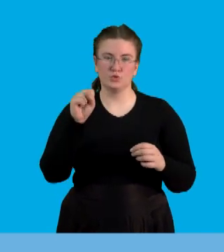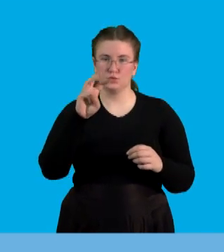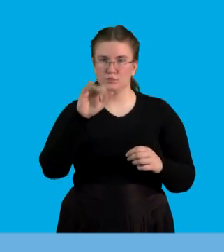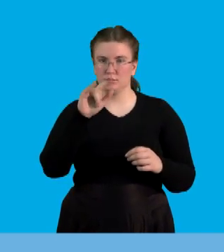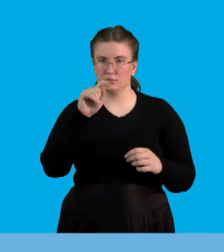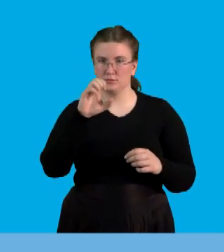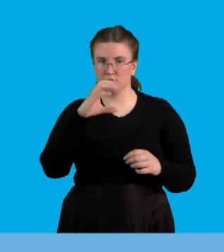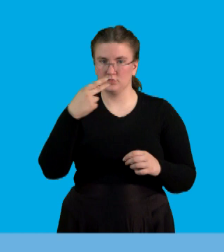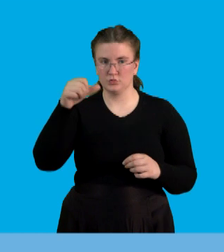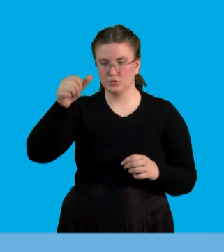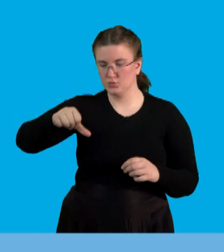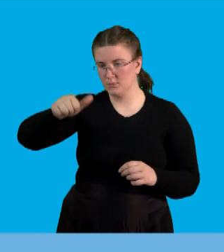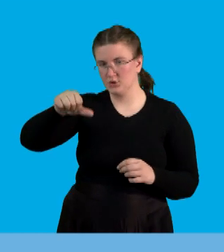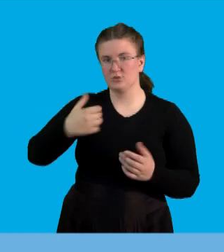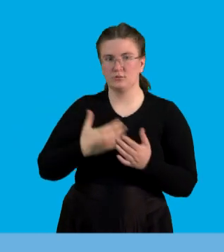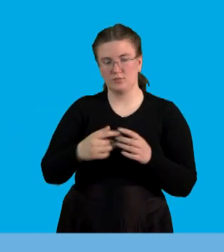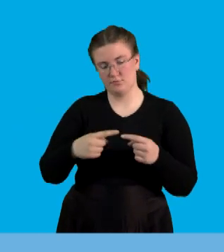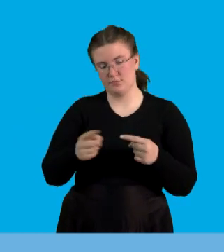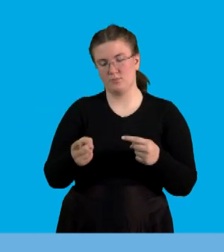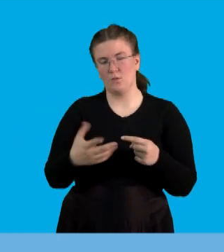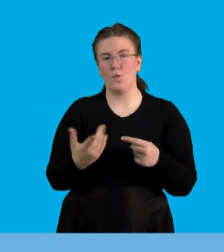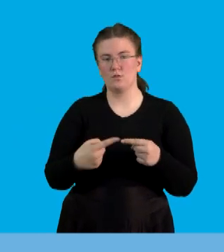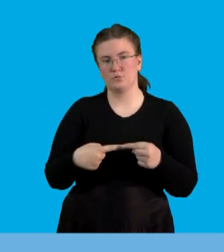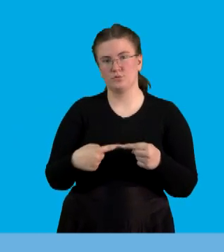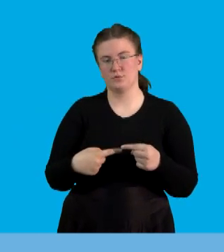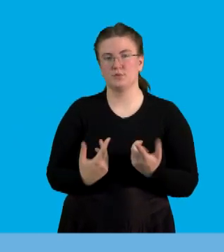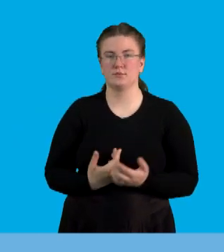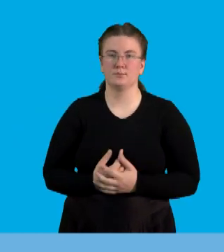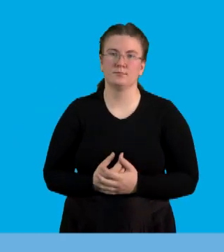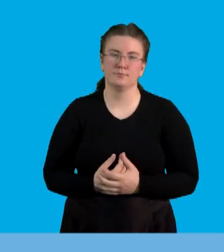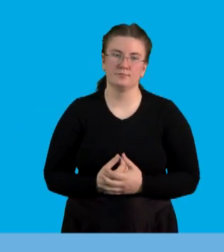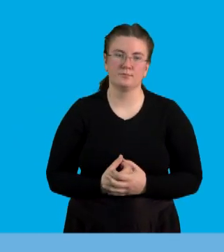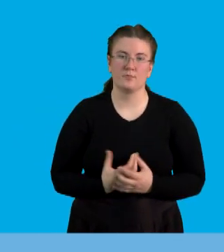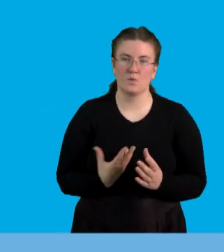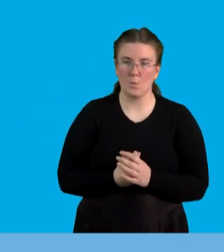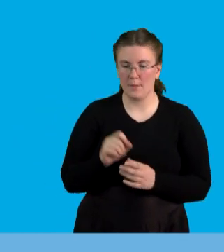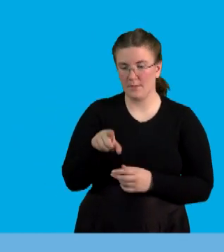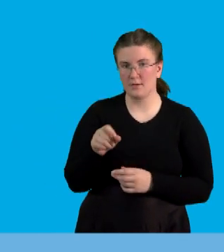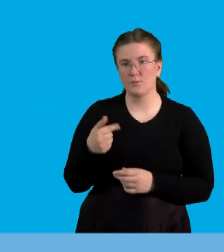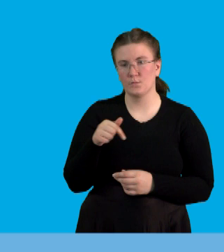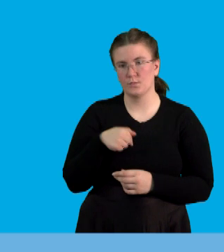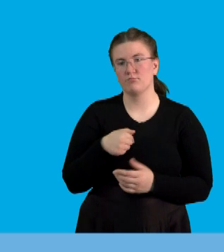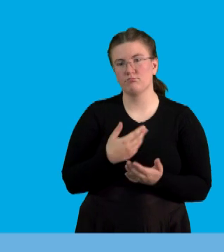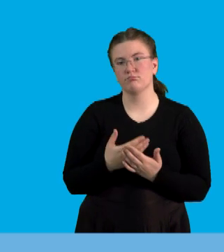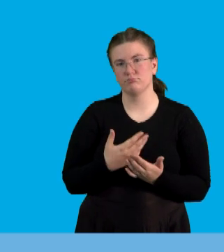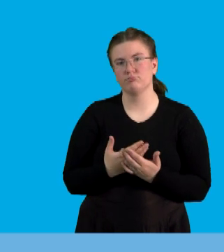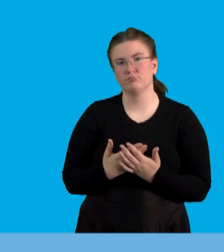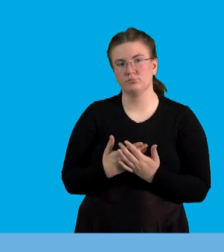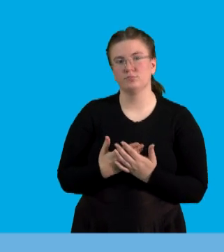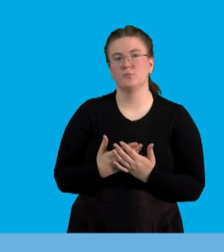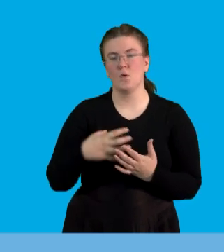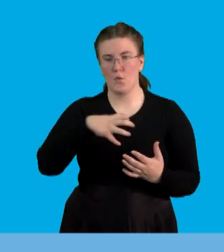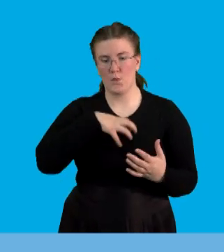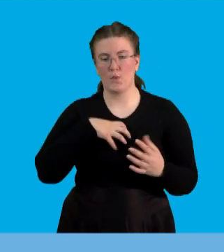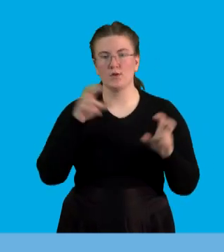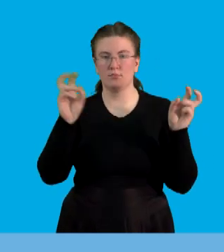also have our switch, and remember, our switch can either be open or the switch can be closed. So with that, we